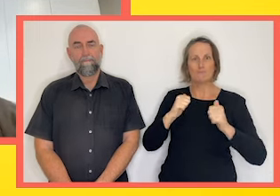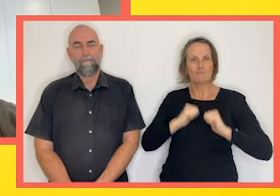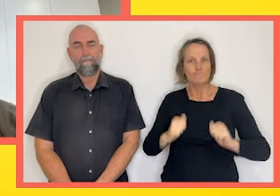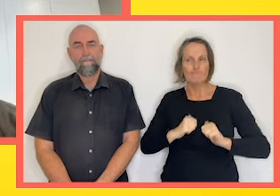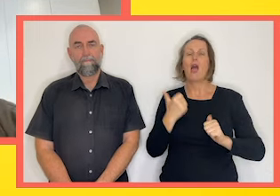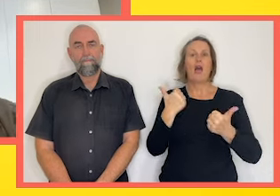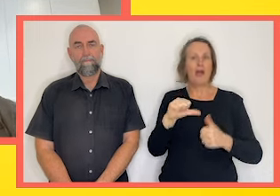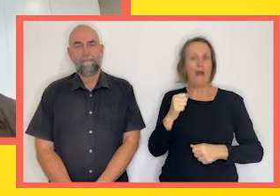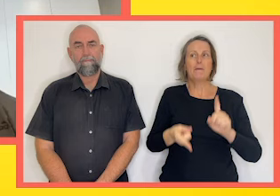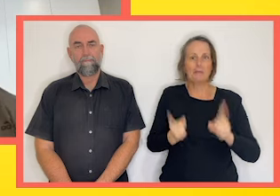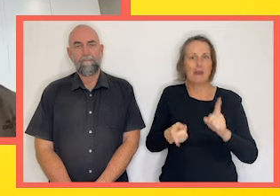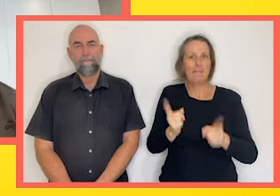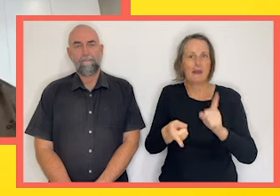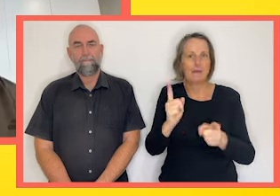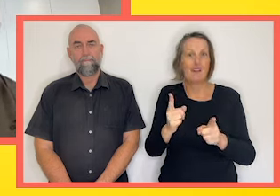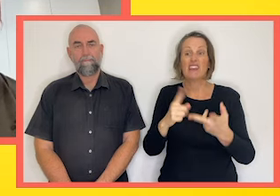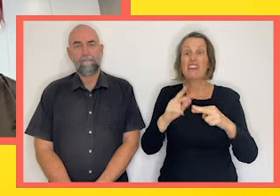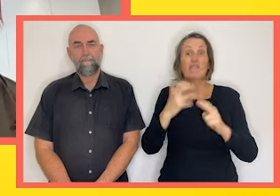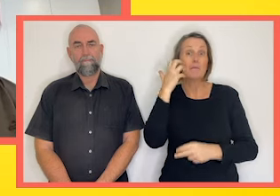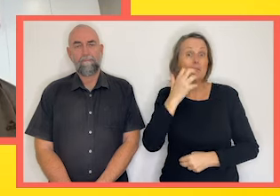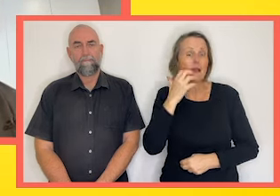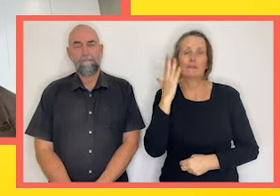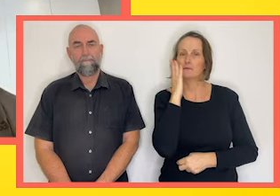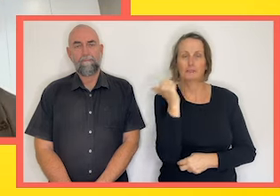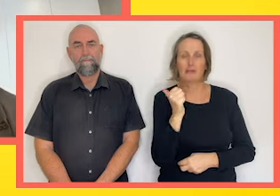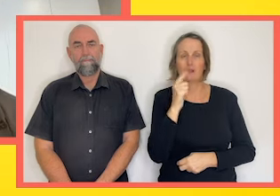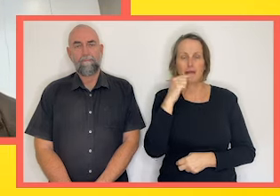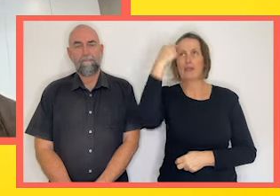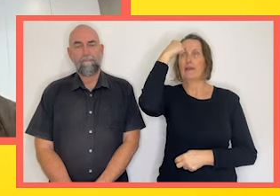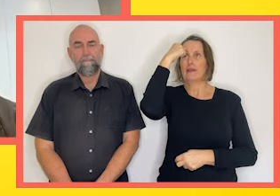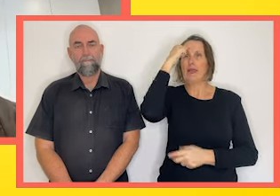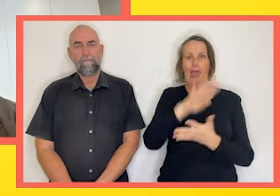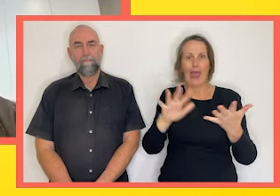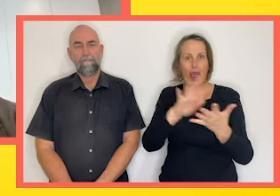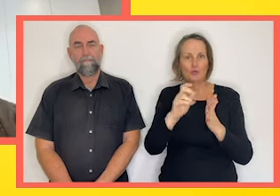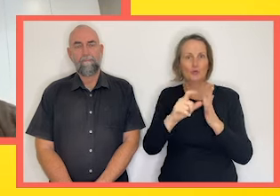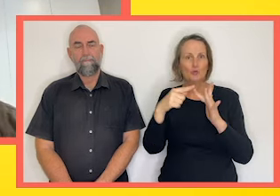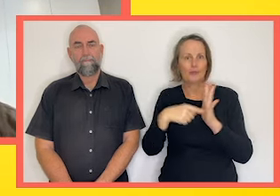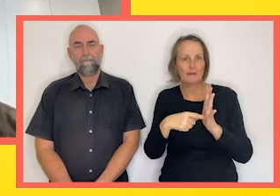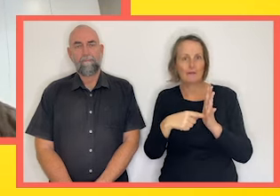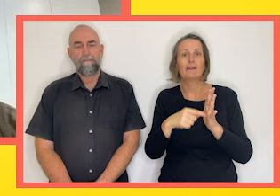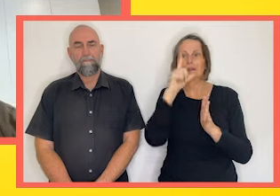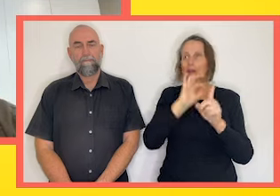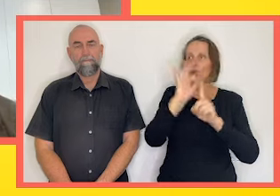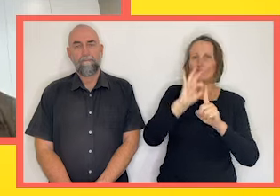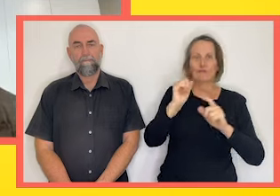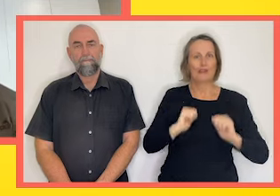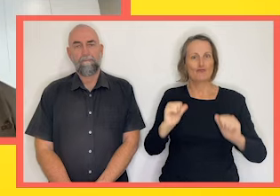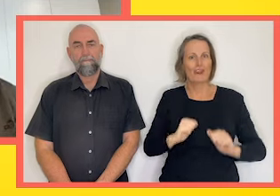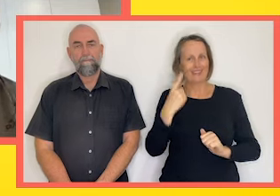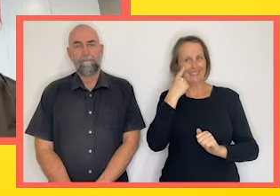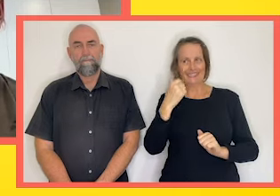opportunity to make mistakes and work on those in training, but it's also good to sort of just see where we're at as